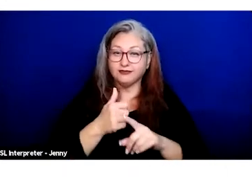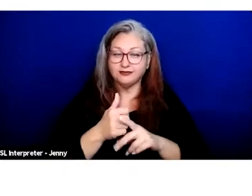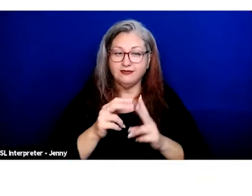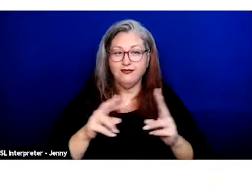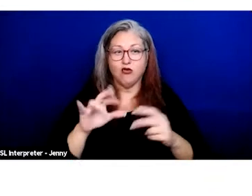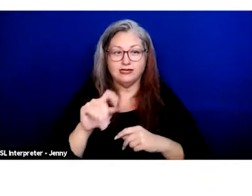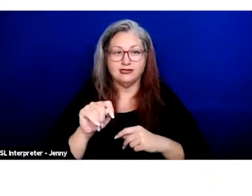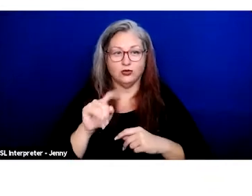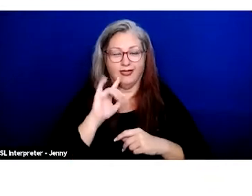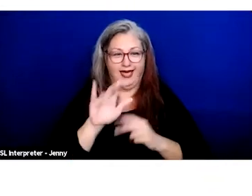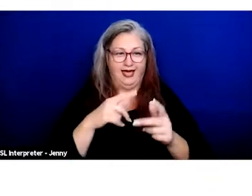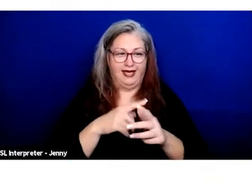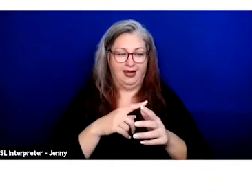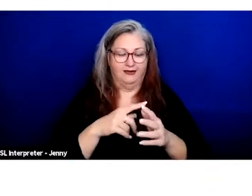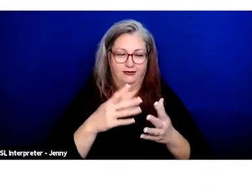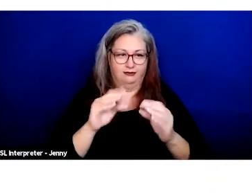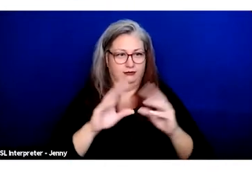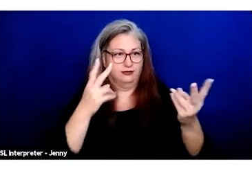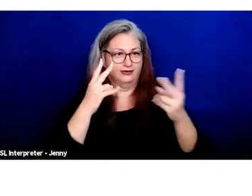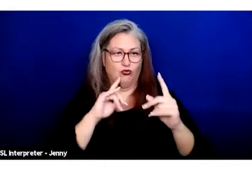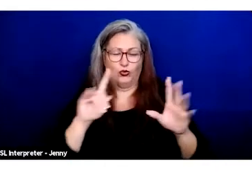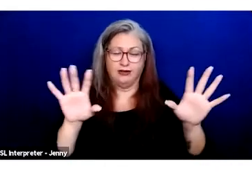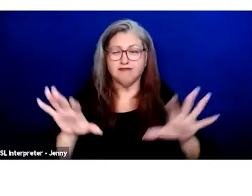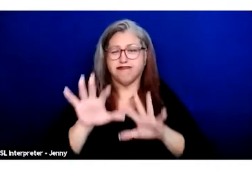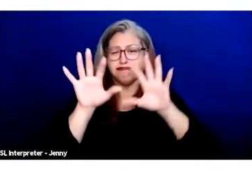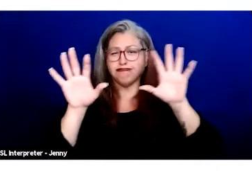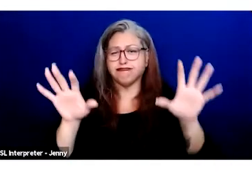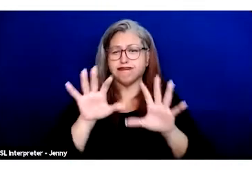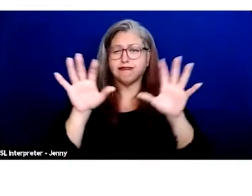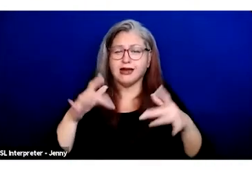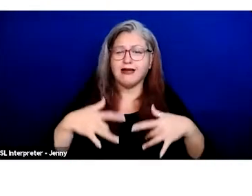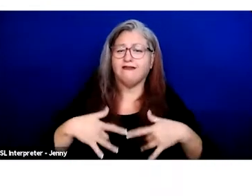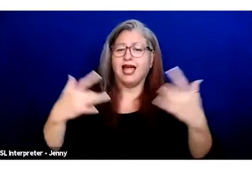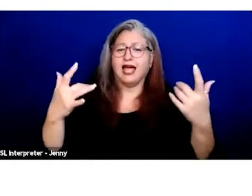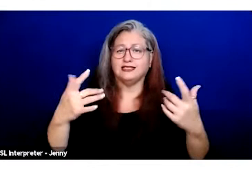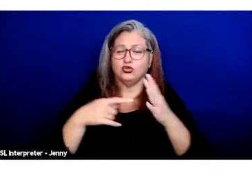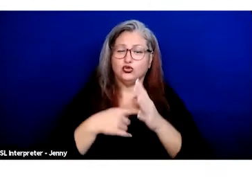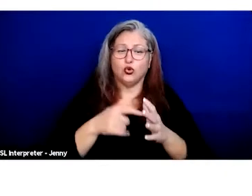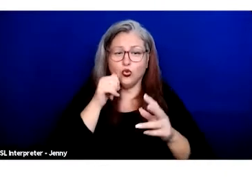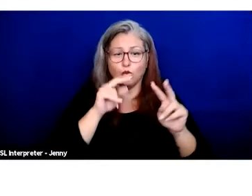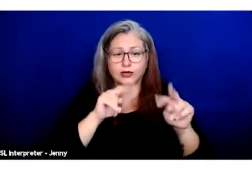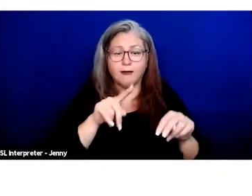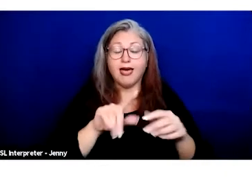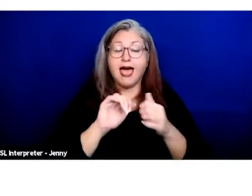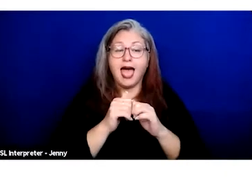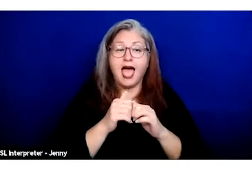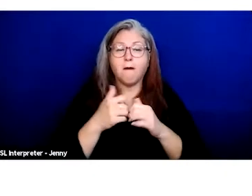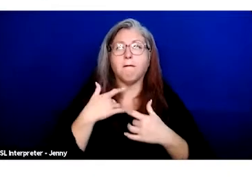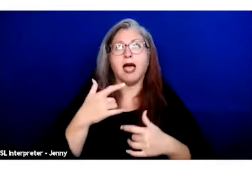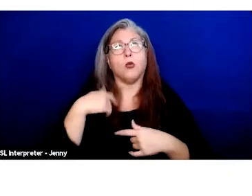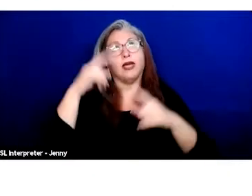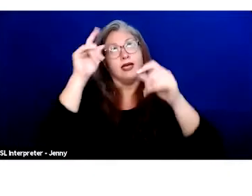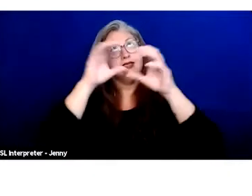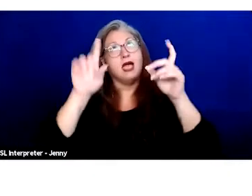of spectacles, these spectacular forms or events of racism is the ways in which we usually think